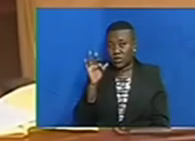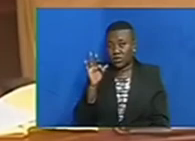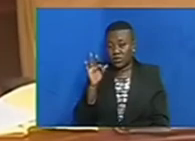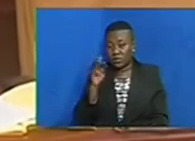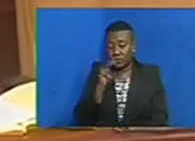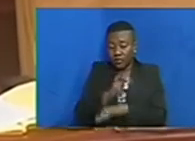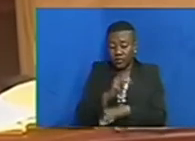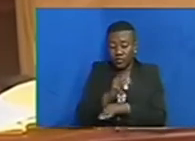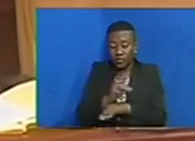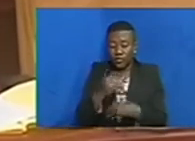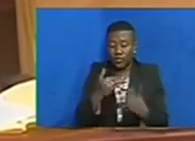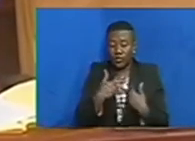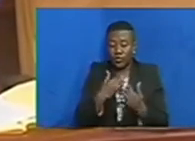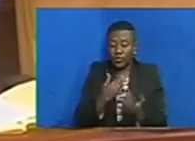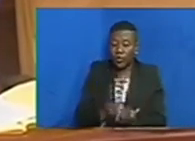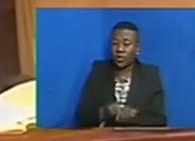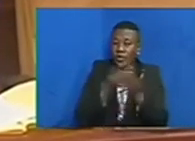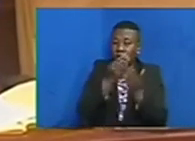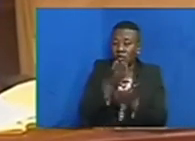has allocated amounts of